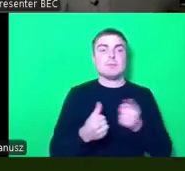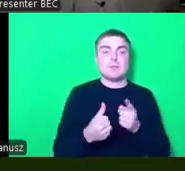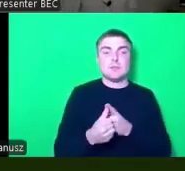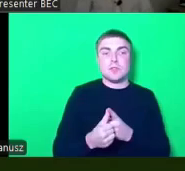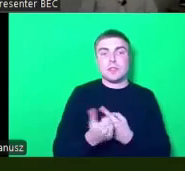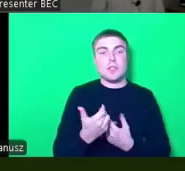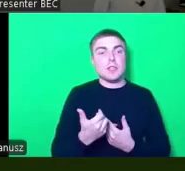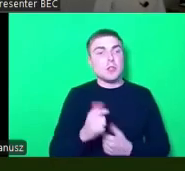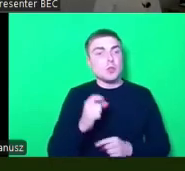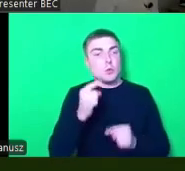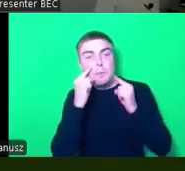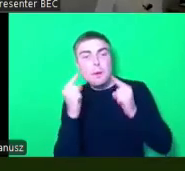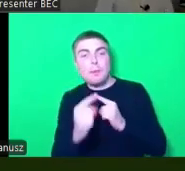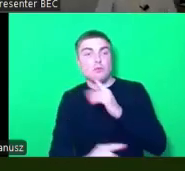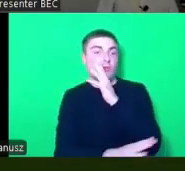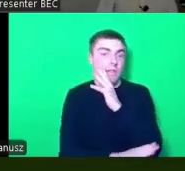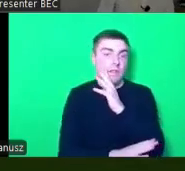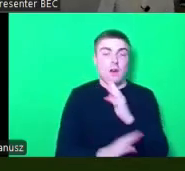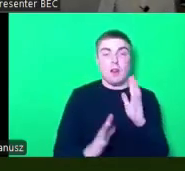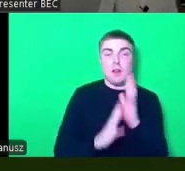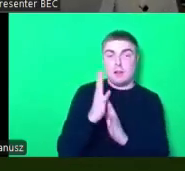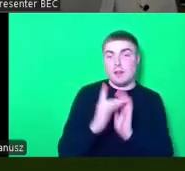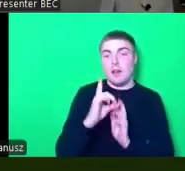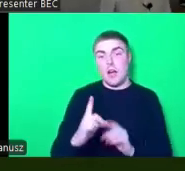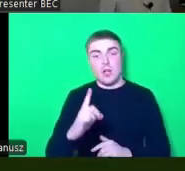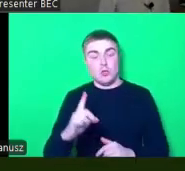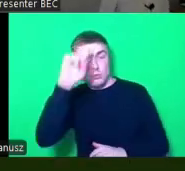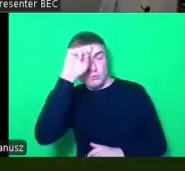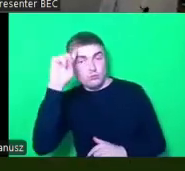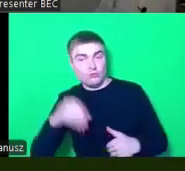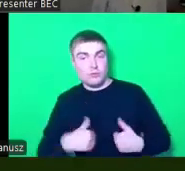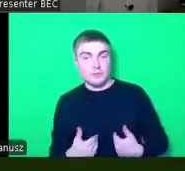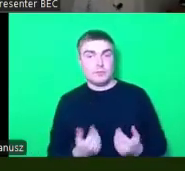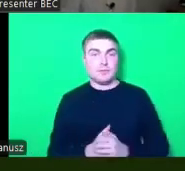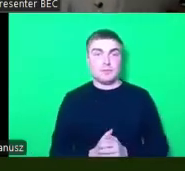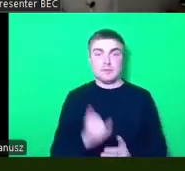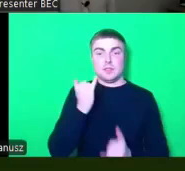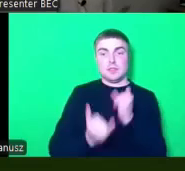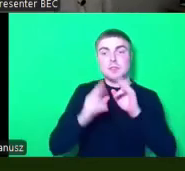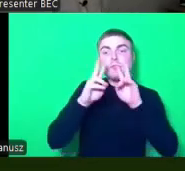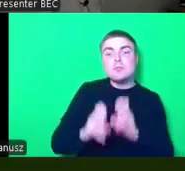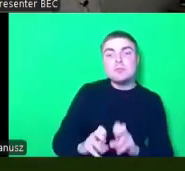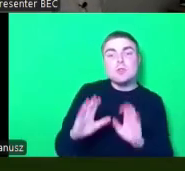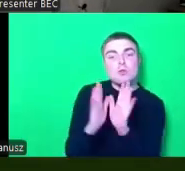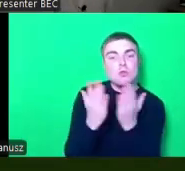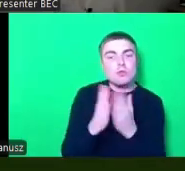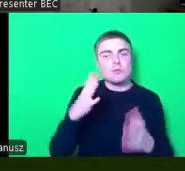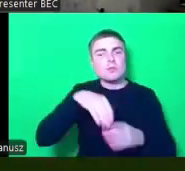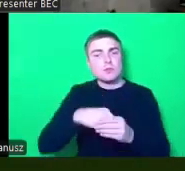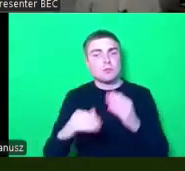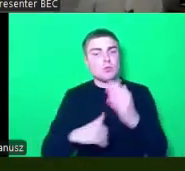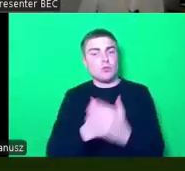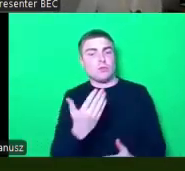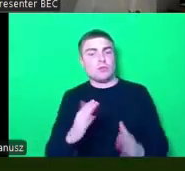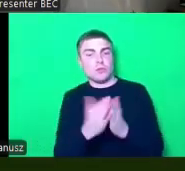when we look in the literature, there's a lot of recent literature on this. There's clear positive effects on the attention and mood of